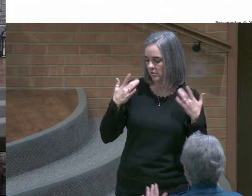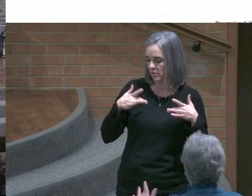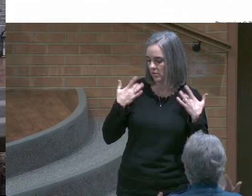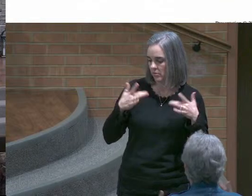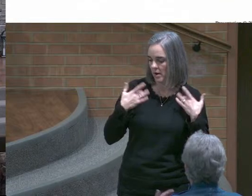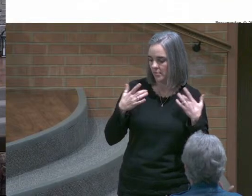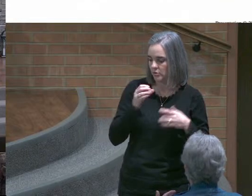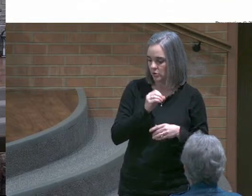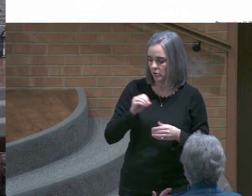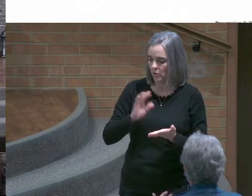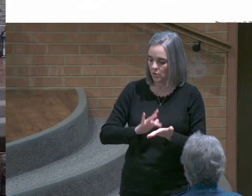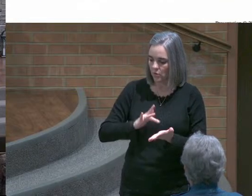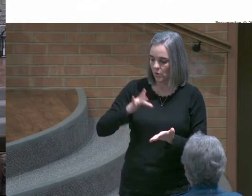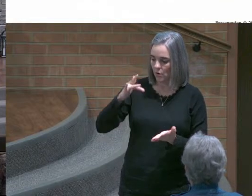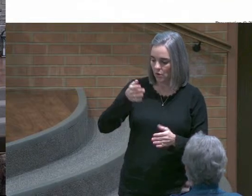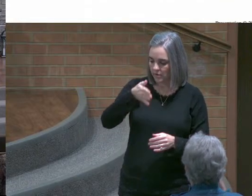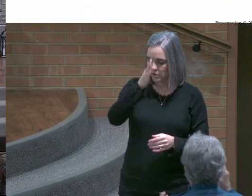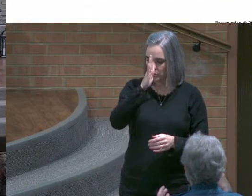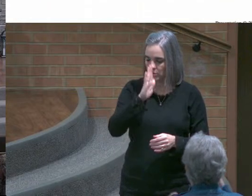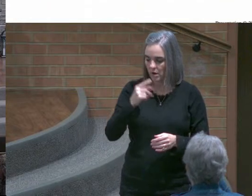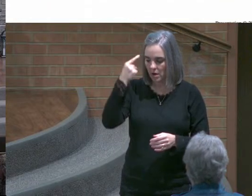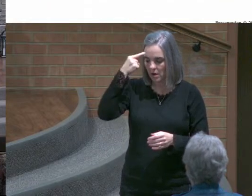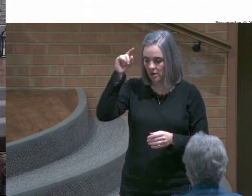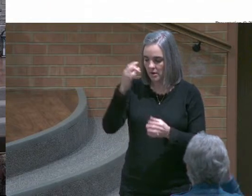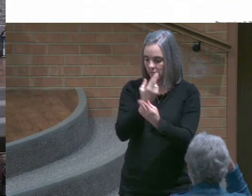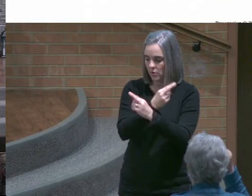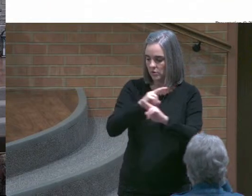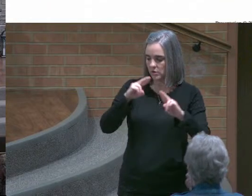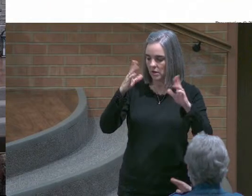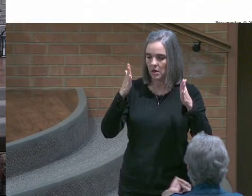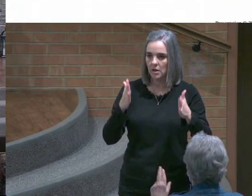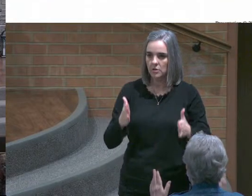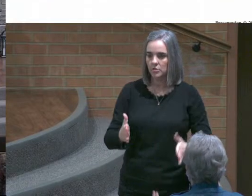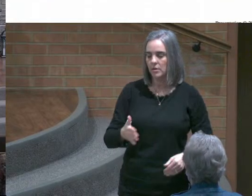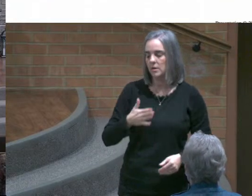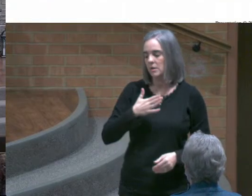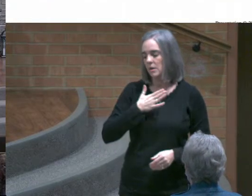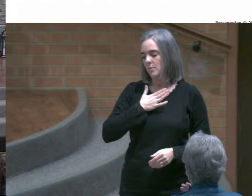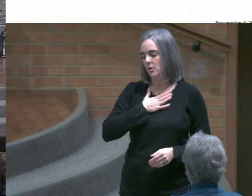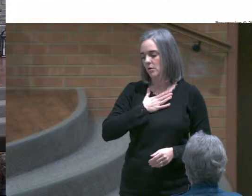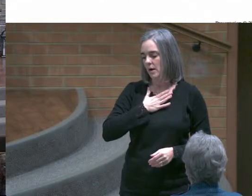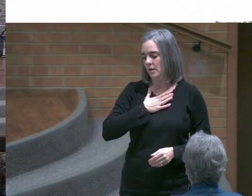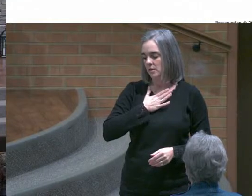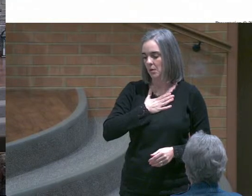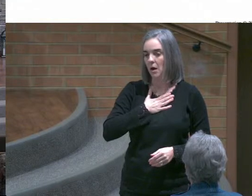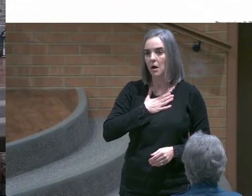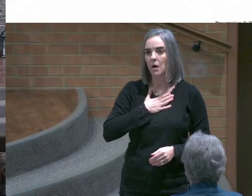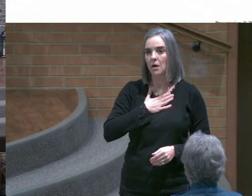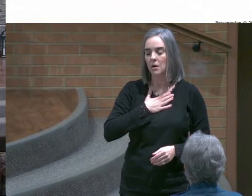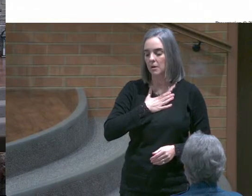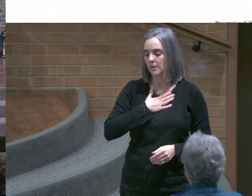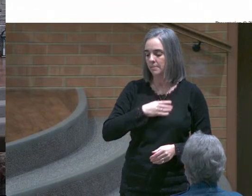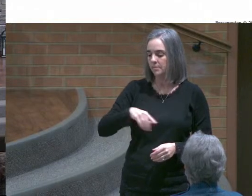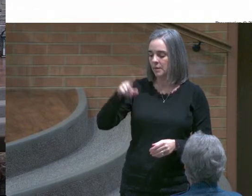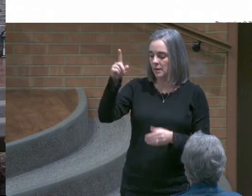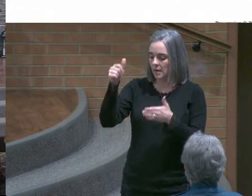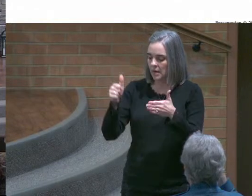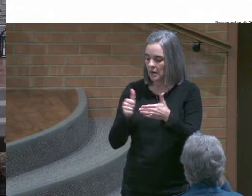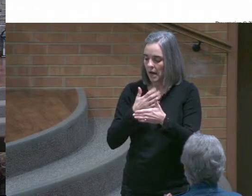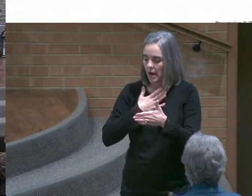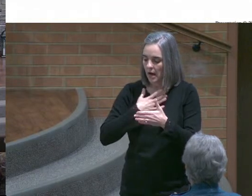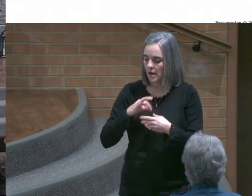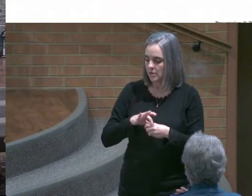I sing in my rapture, O glory to God, for such a redeemer as